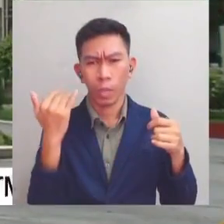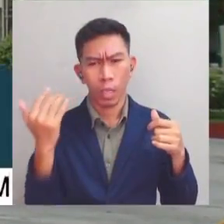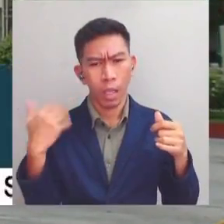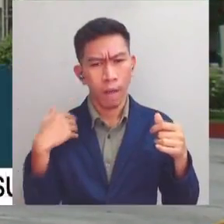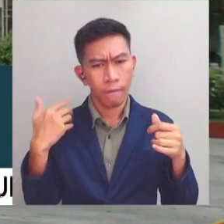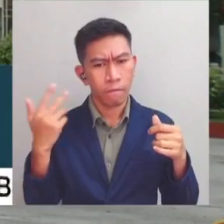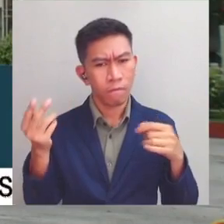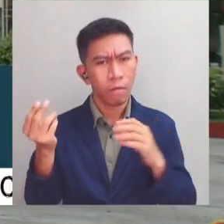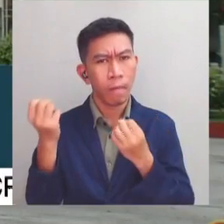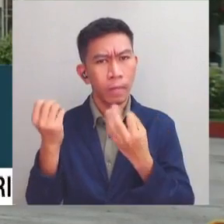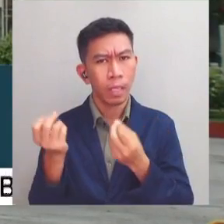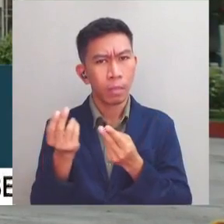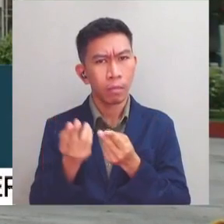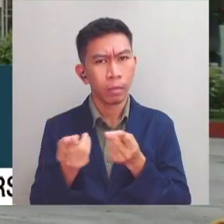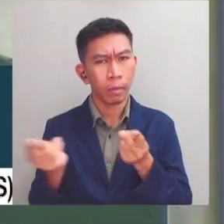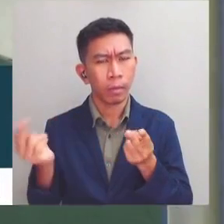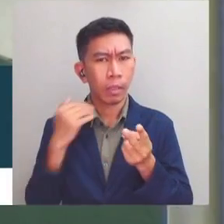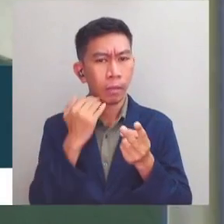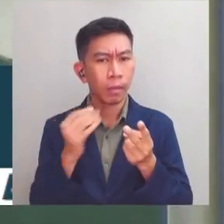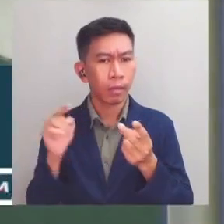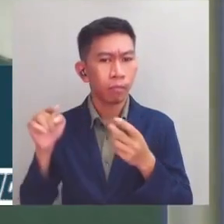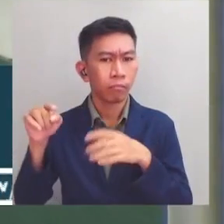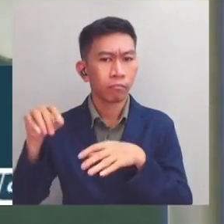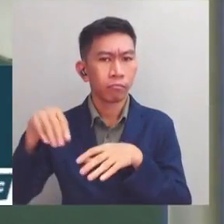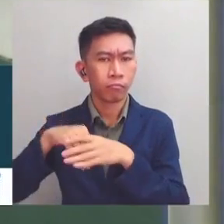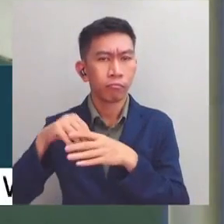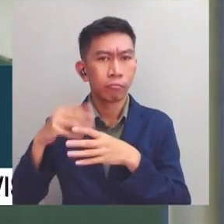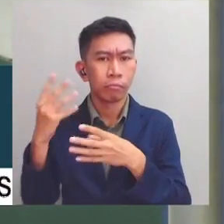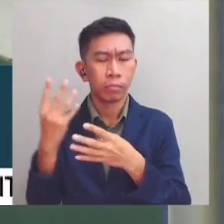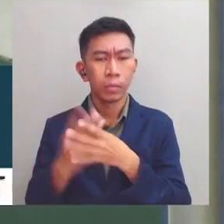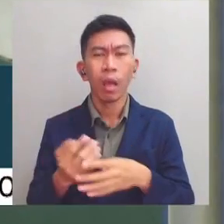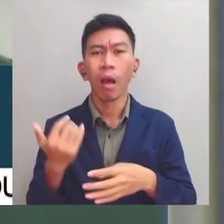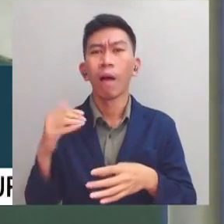Penitentiary. This comes after human remains were found at the prison's